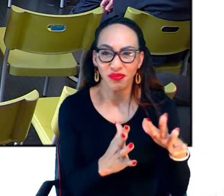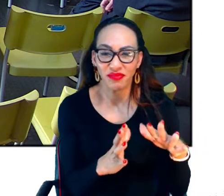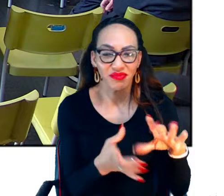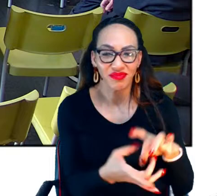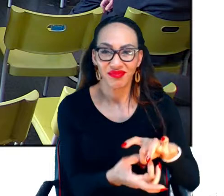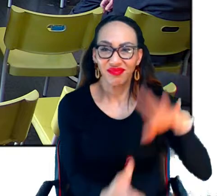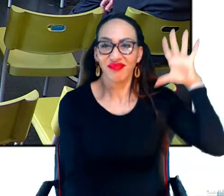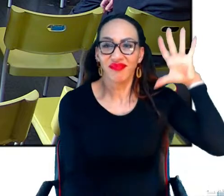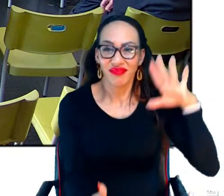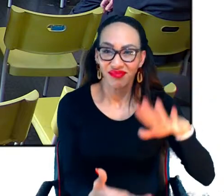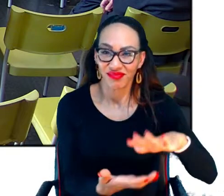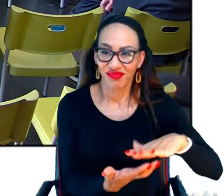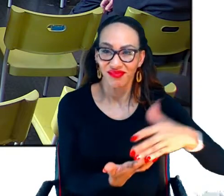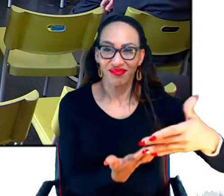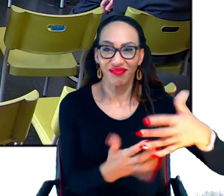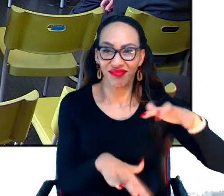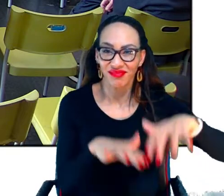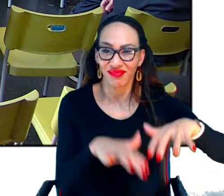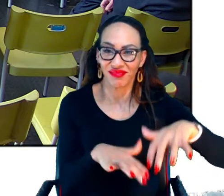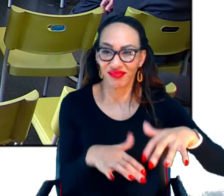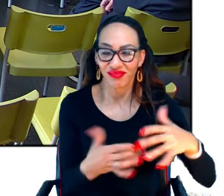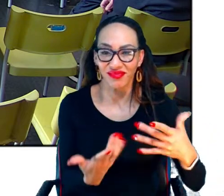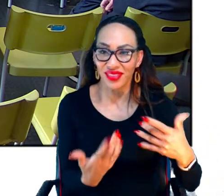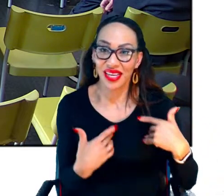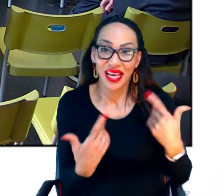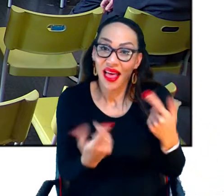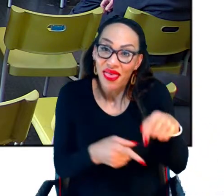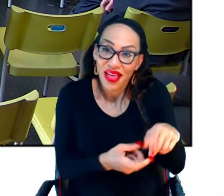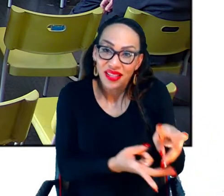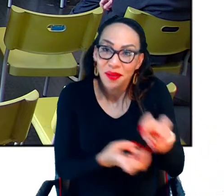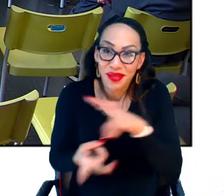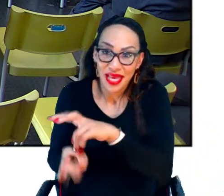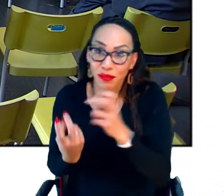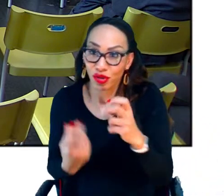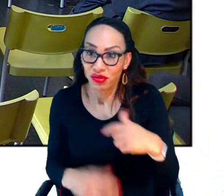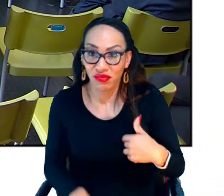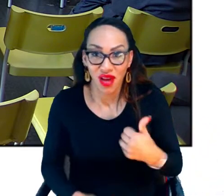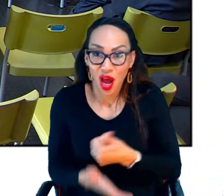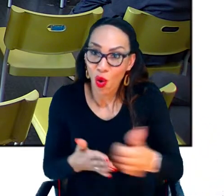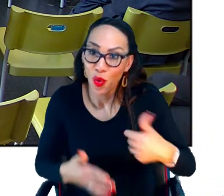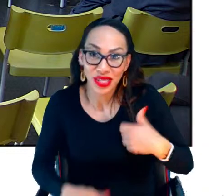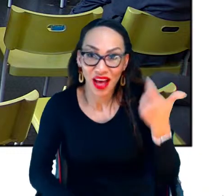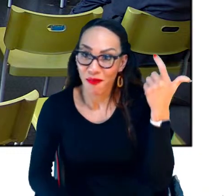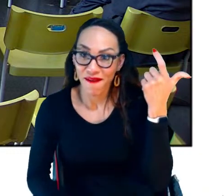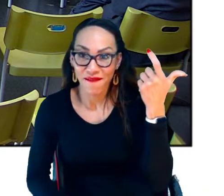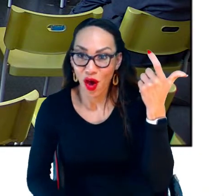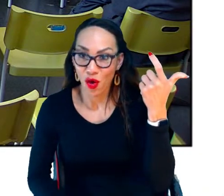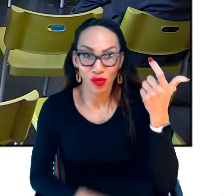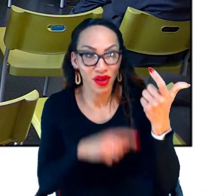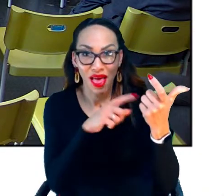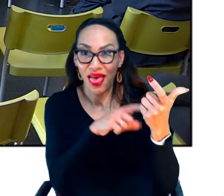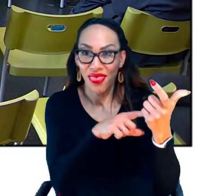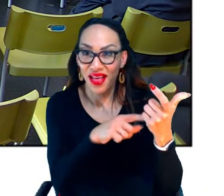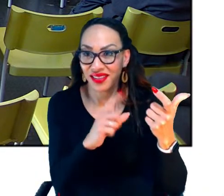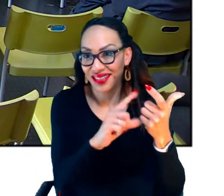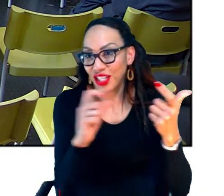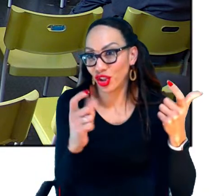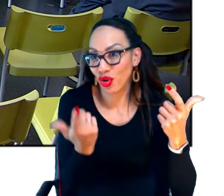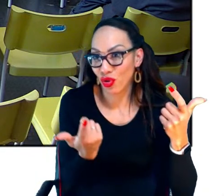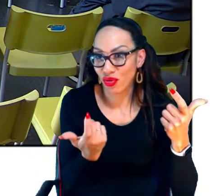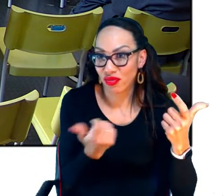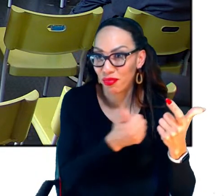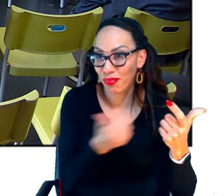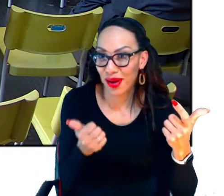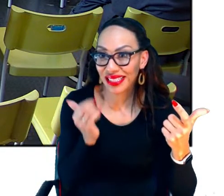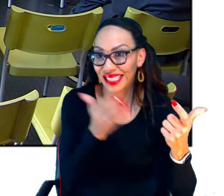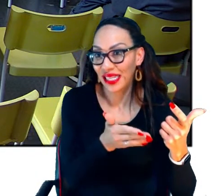it? You know, I've got my phone all the time, and I think it was just kind of a philosophical question that it's like,